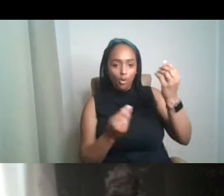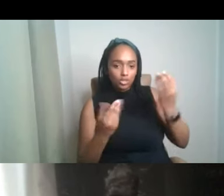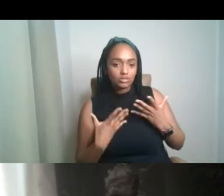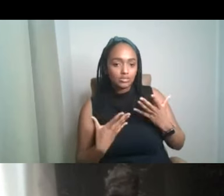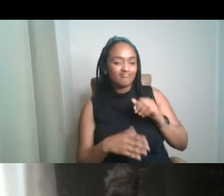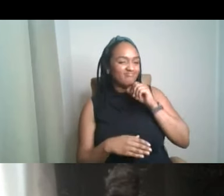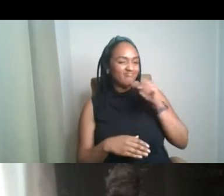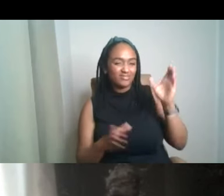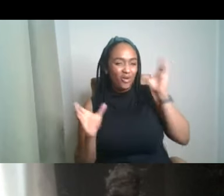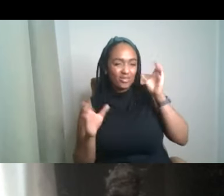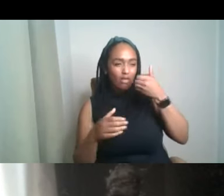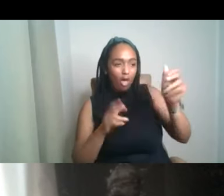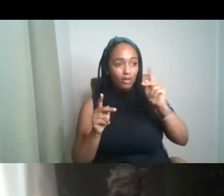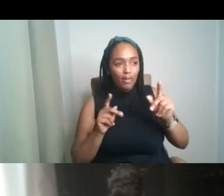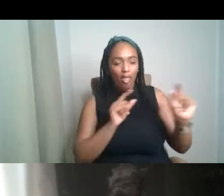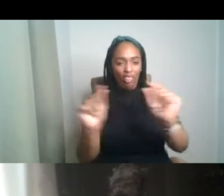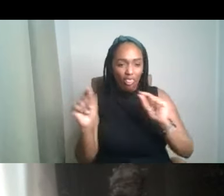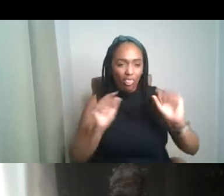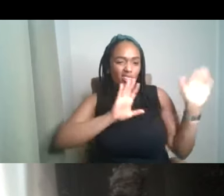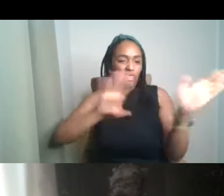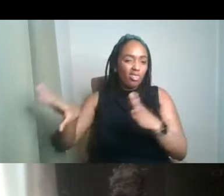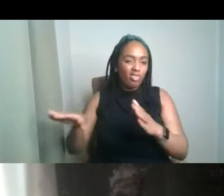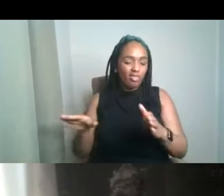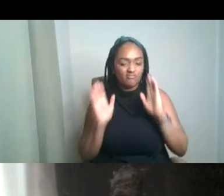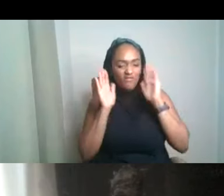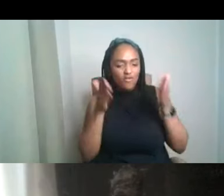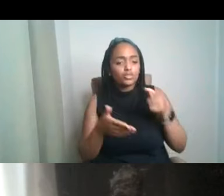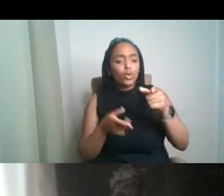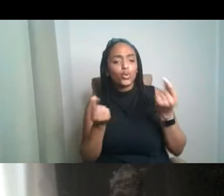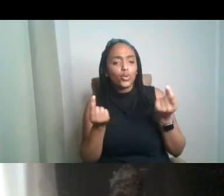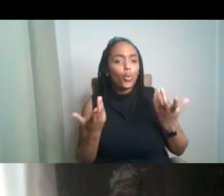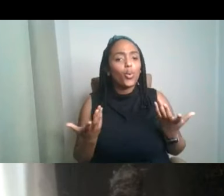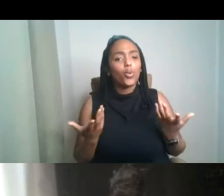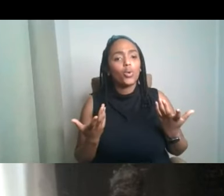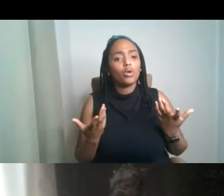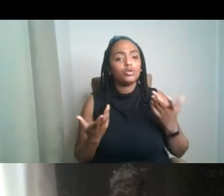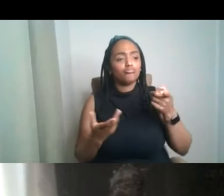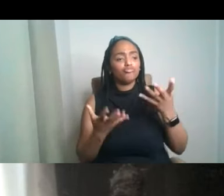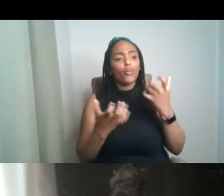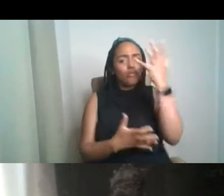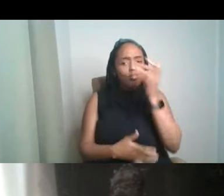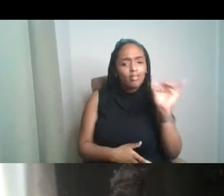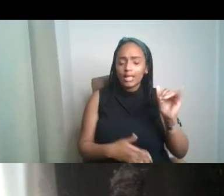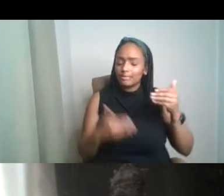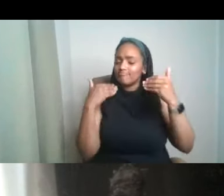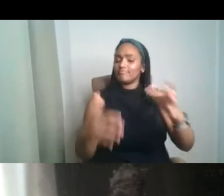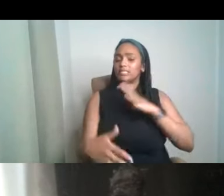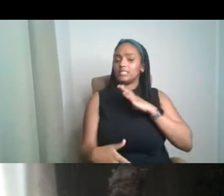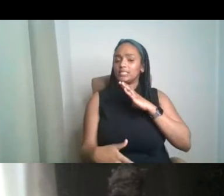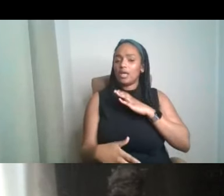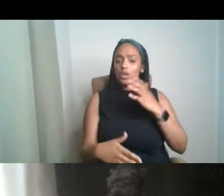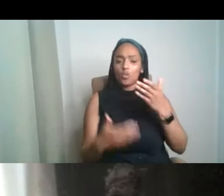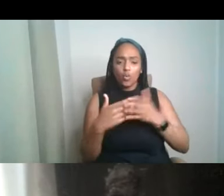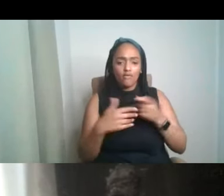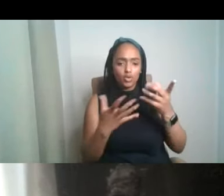to like these other people, like, just do what you want to do, however you want the show to look, make it look that way. Whatever you want the show to be about, make it that